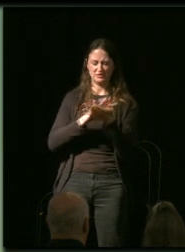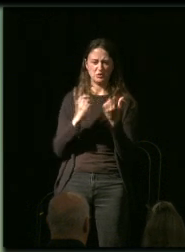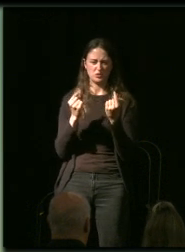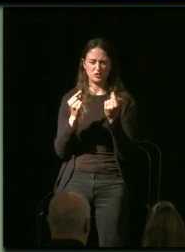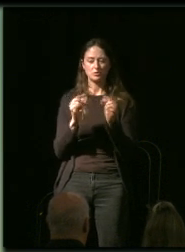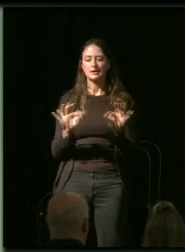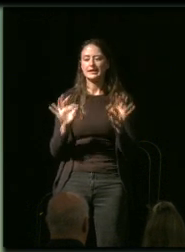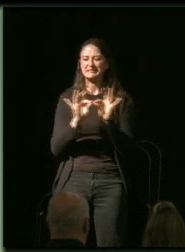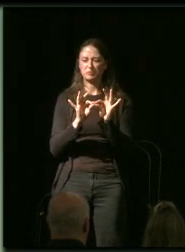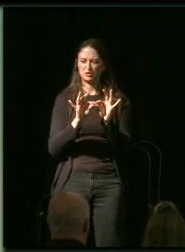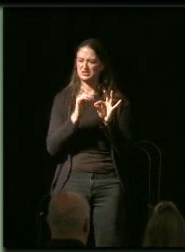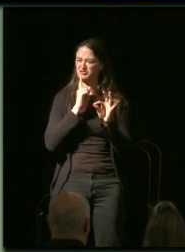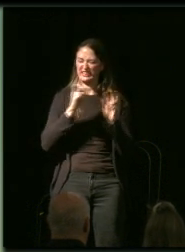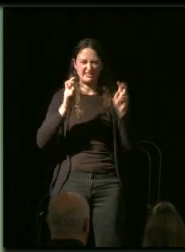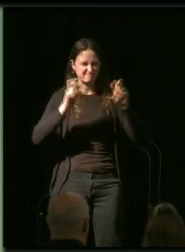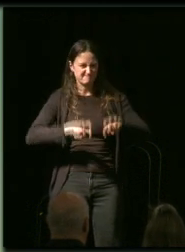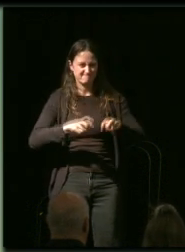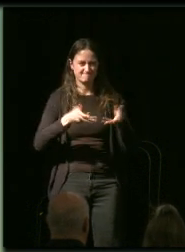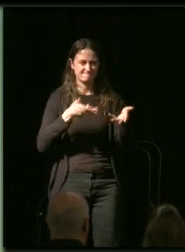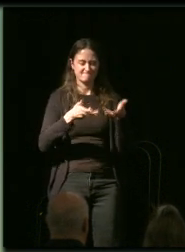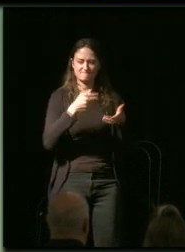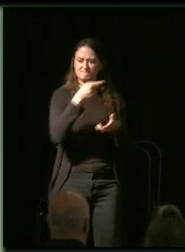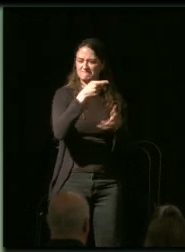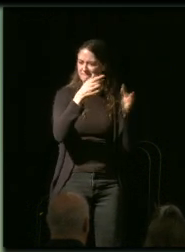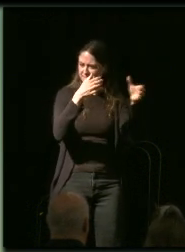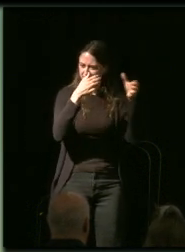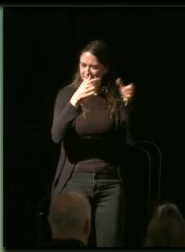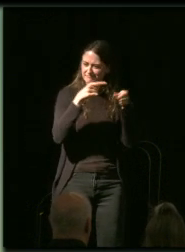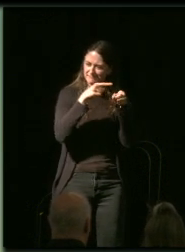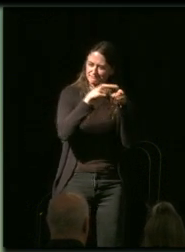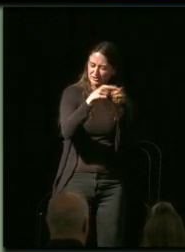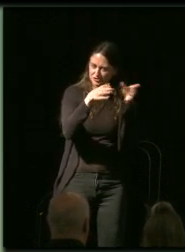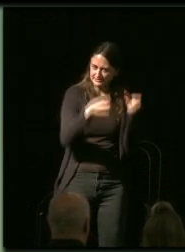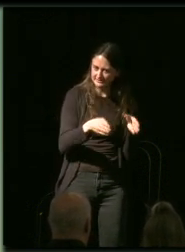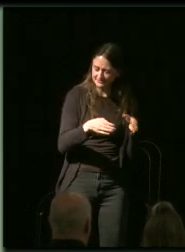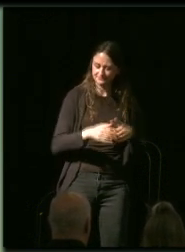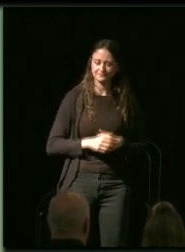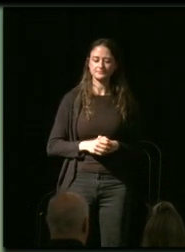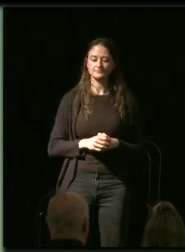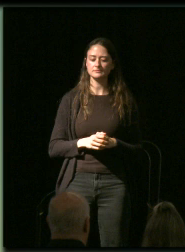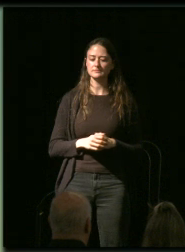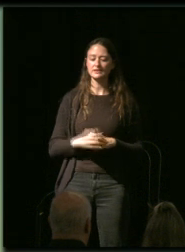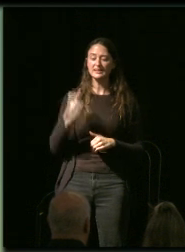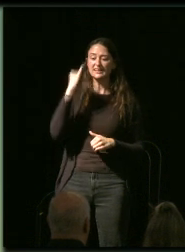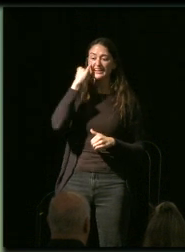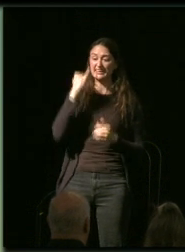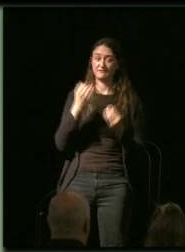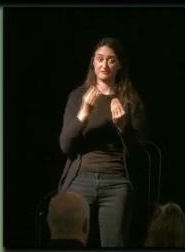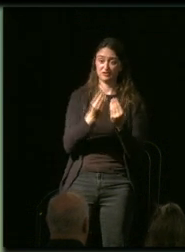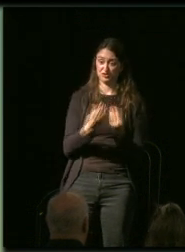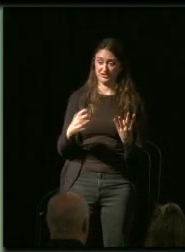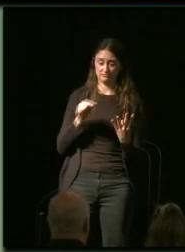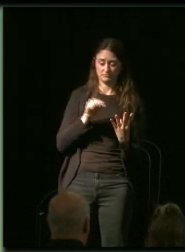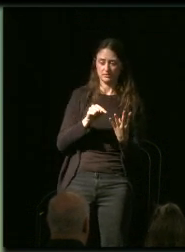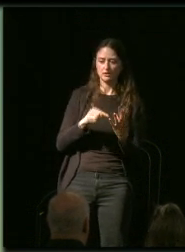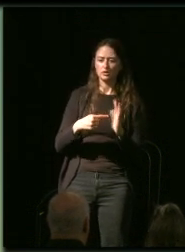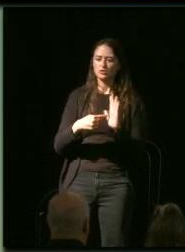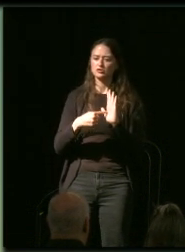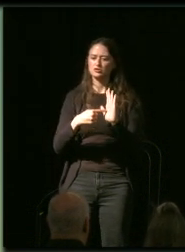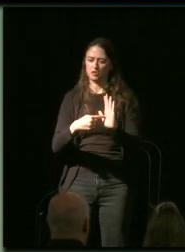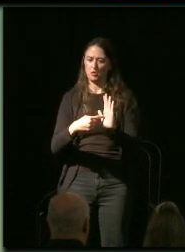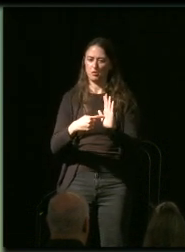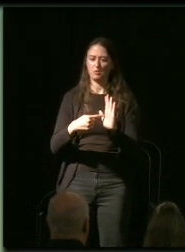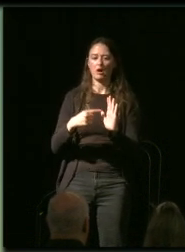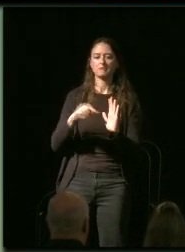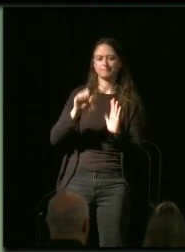is found, you should first ask if it is in a gene that has been associated with the clinical type of Usher syndrome you are expected to have. If 2